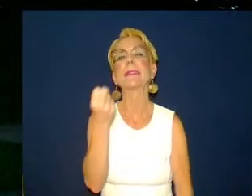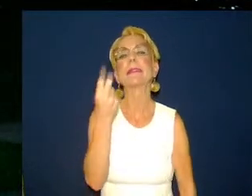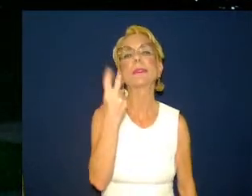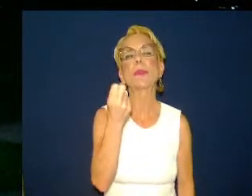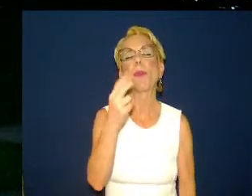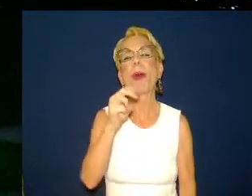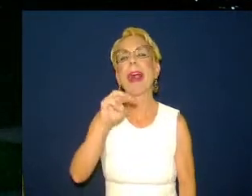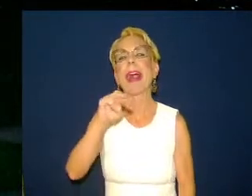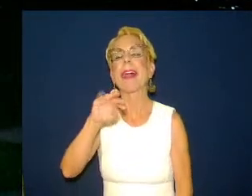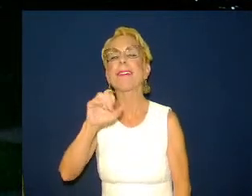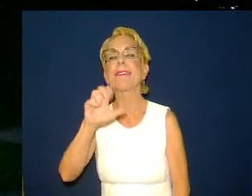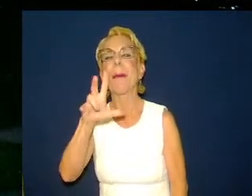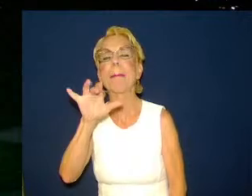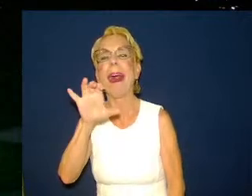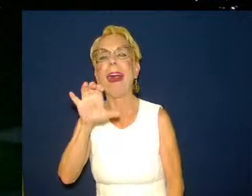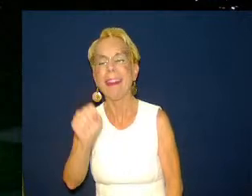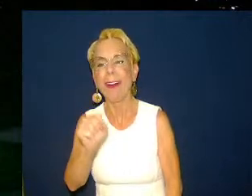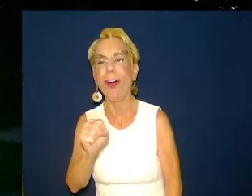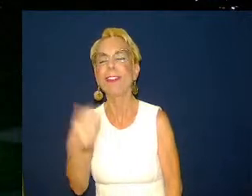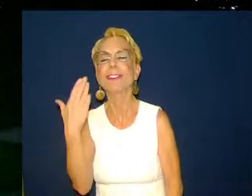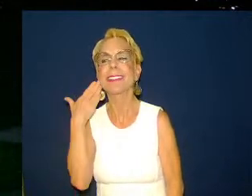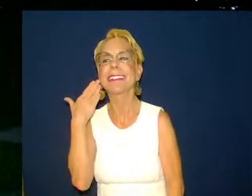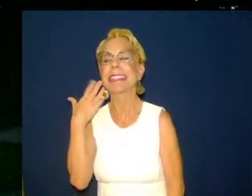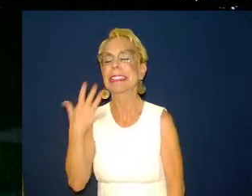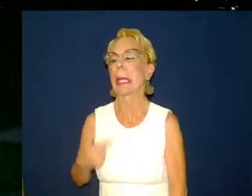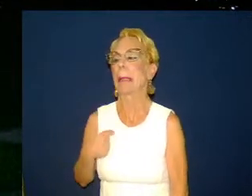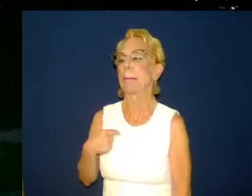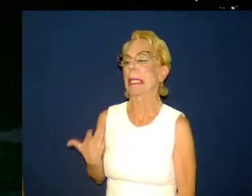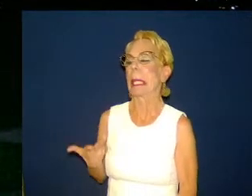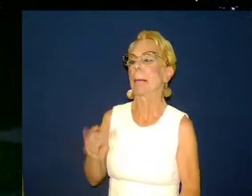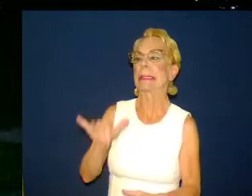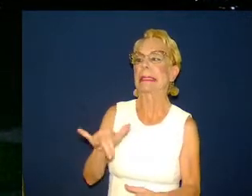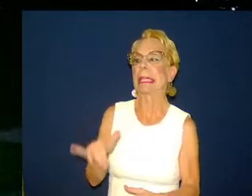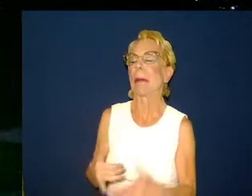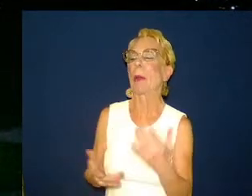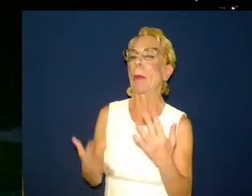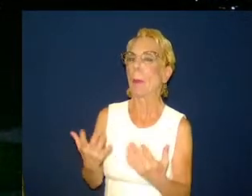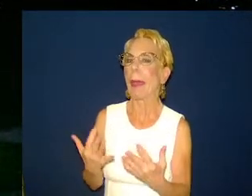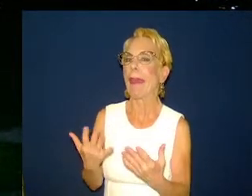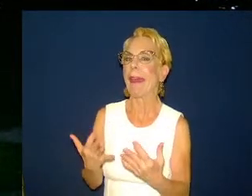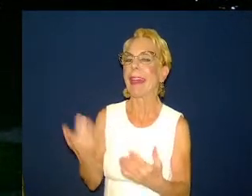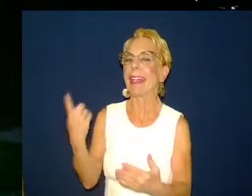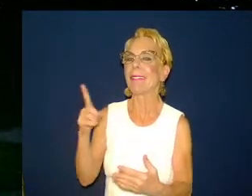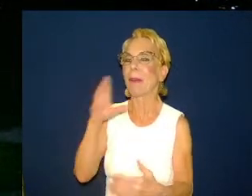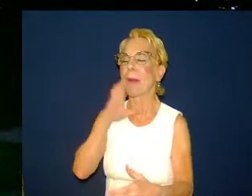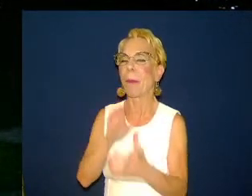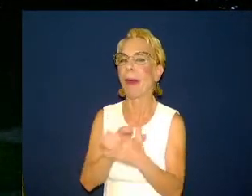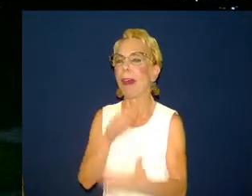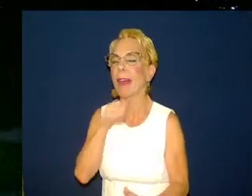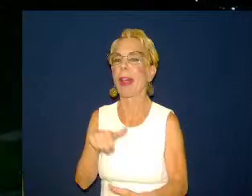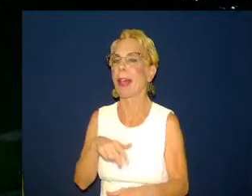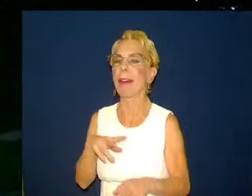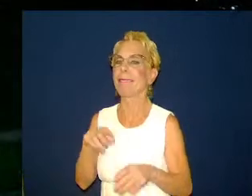and I'll be right here waiting on you at the park." So I persevered, didn't I, Jennifer? Absolutely.